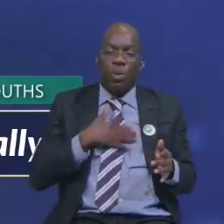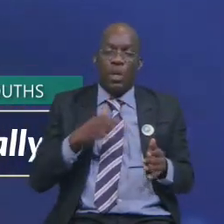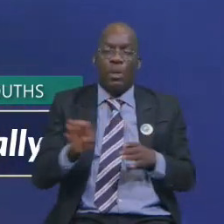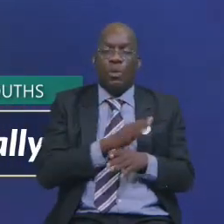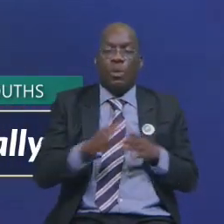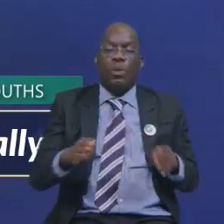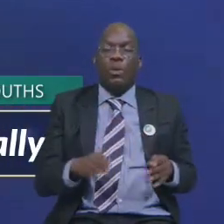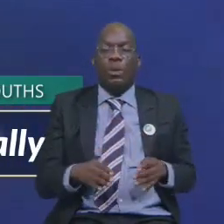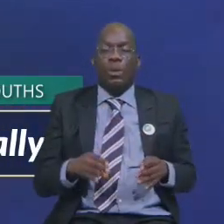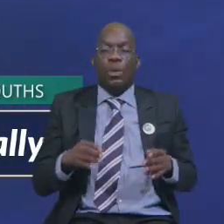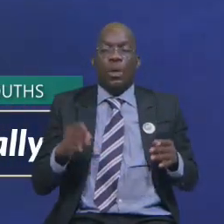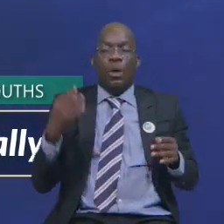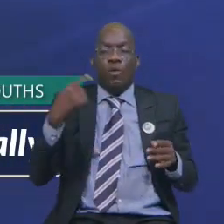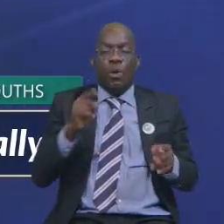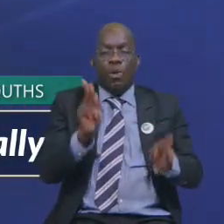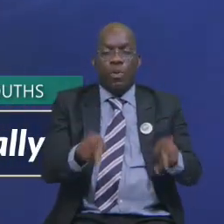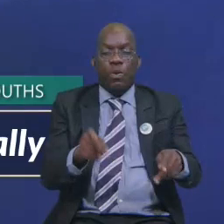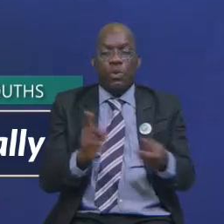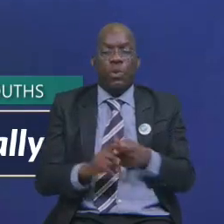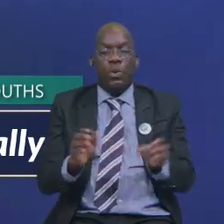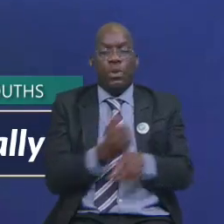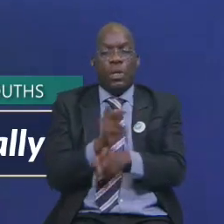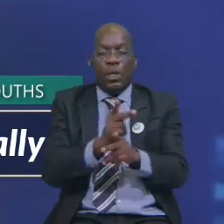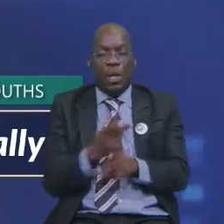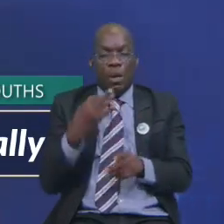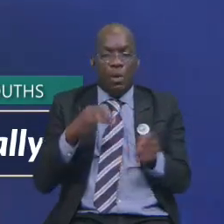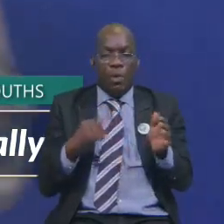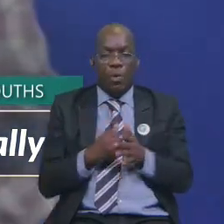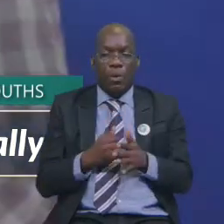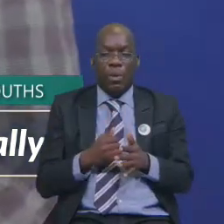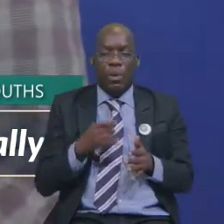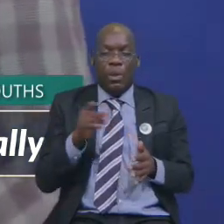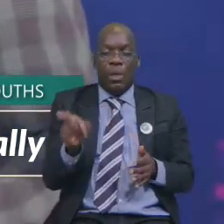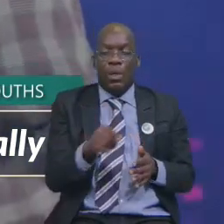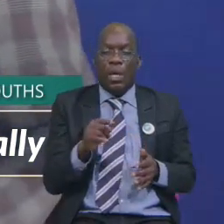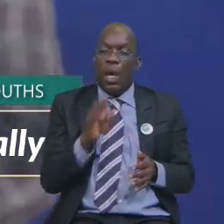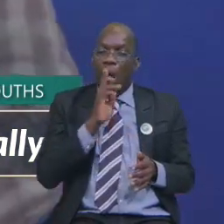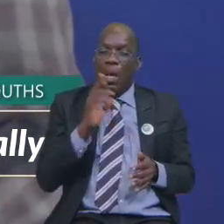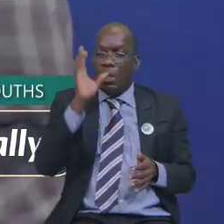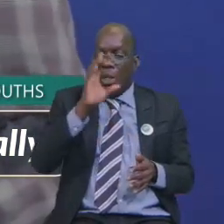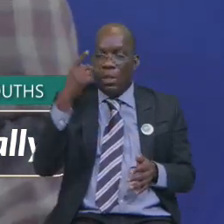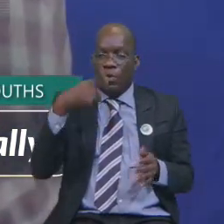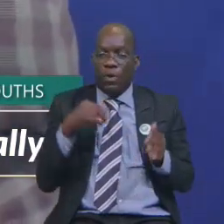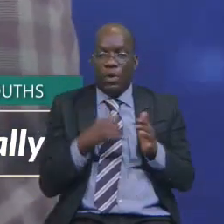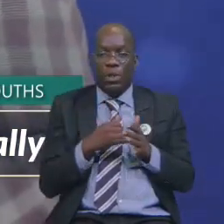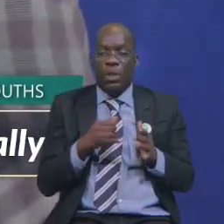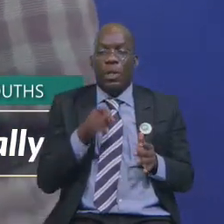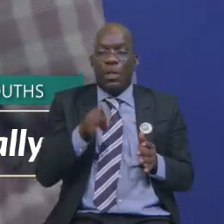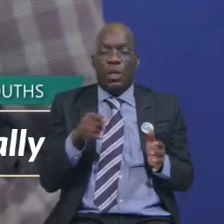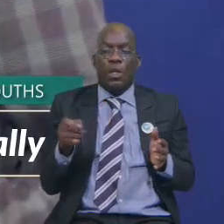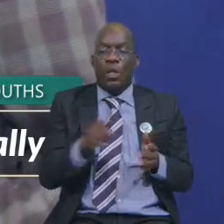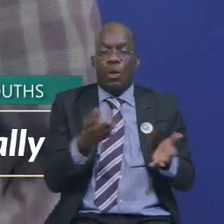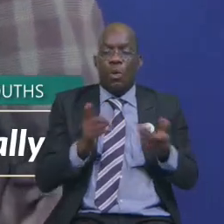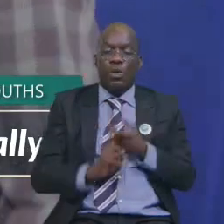people to take care of the thing there, they are there. And they're already looking into that. But there's this